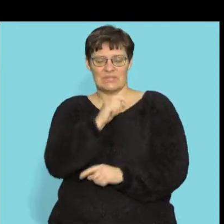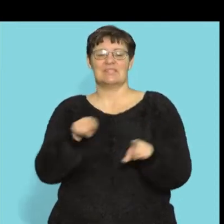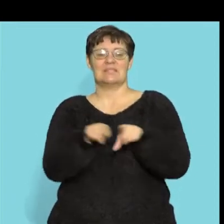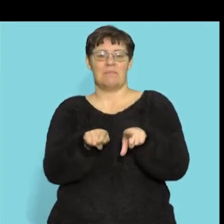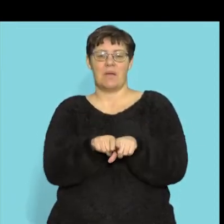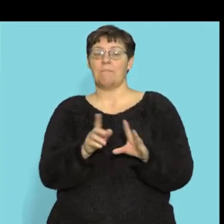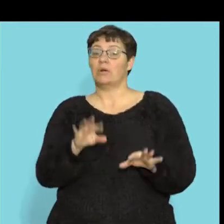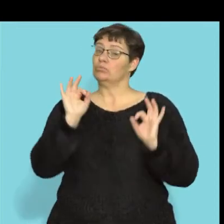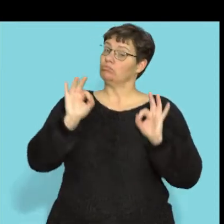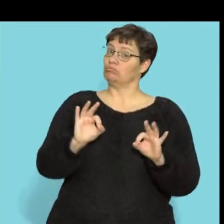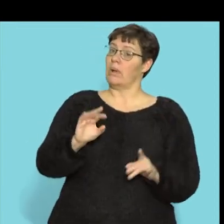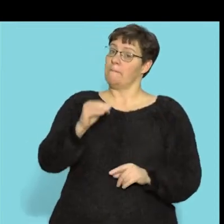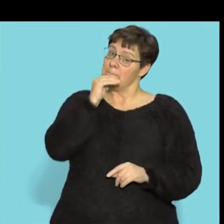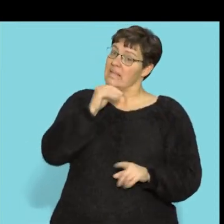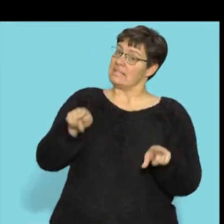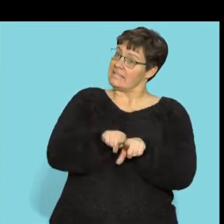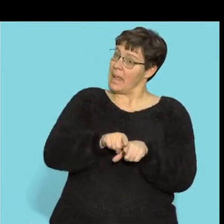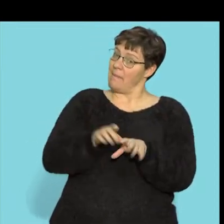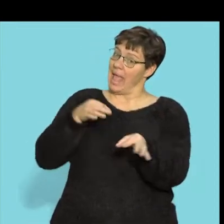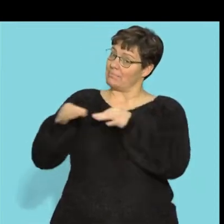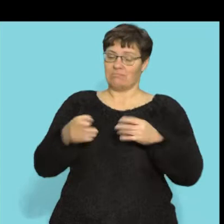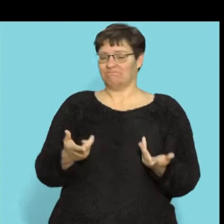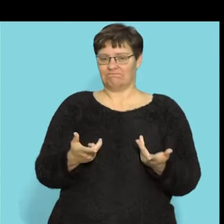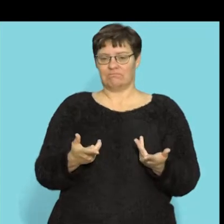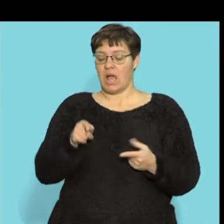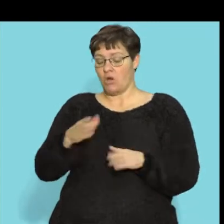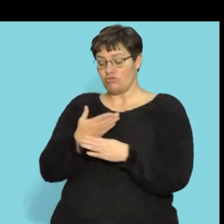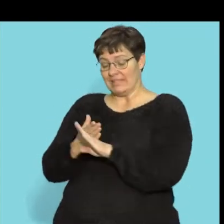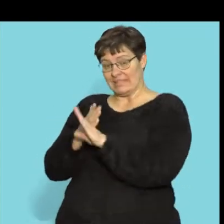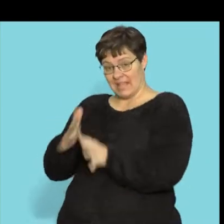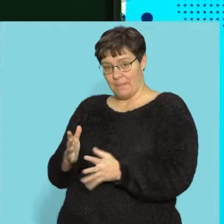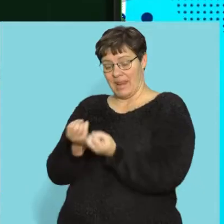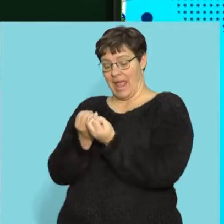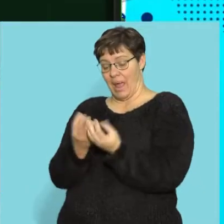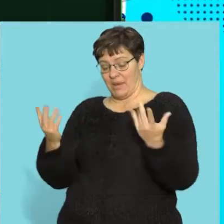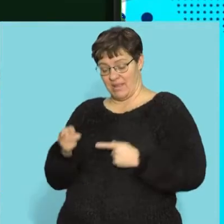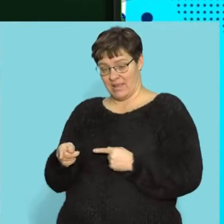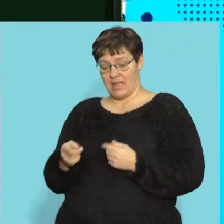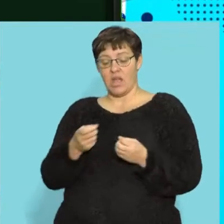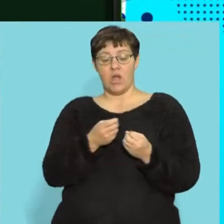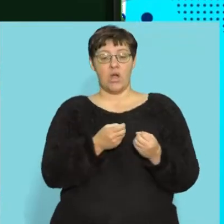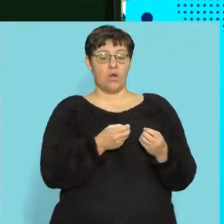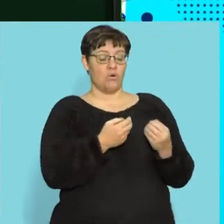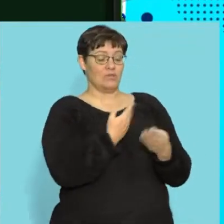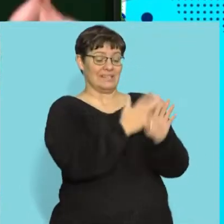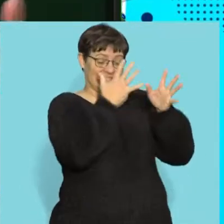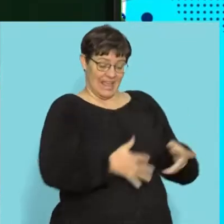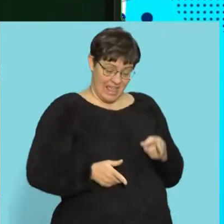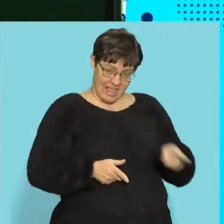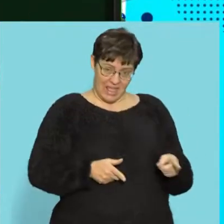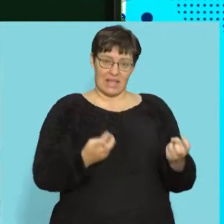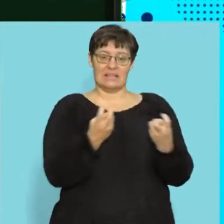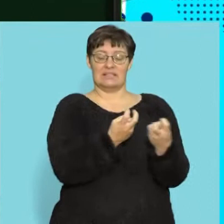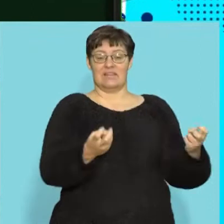to mean the same thing, which is not actually accurate. So what we're trying to say is that a resistor is a device or